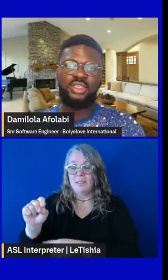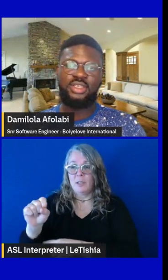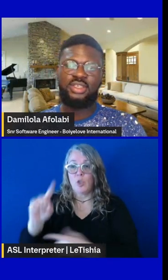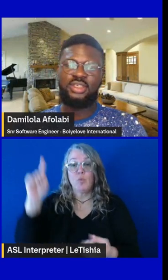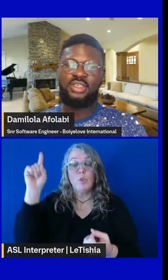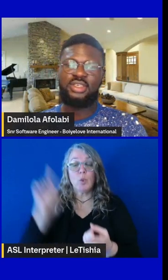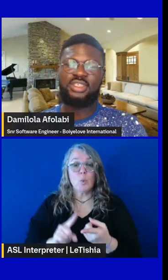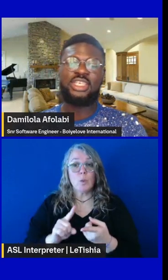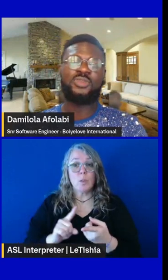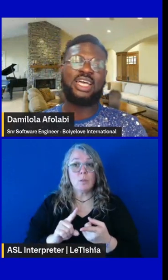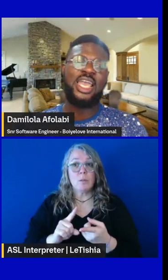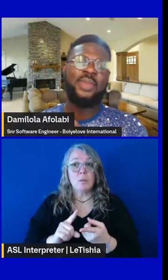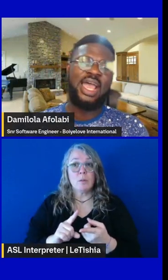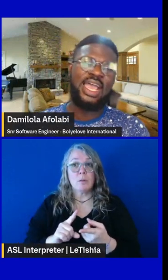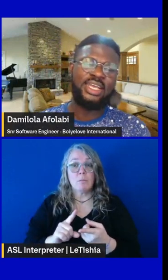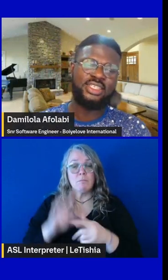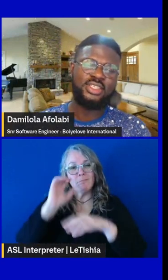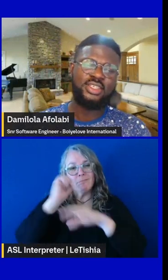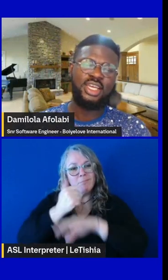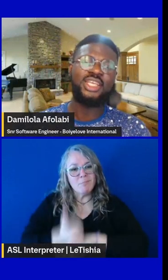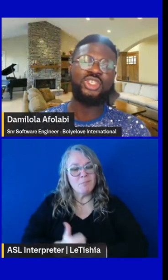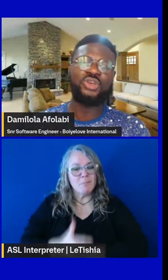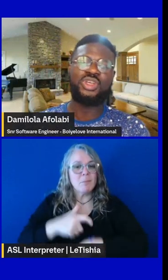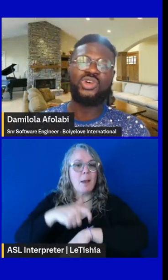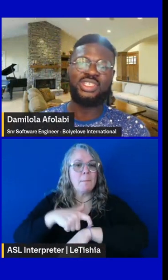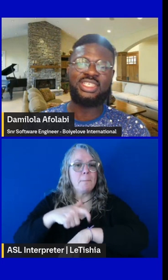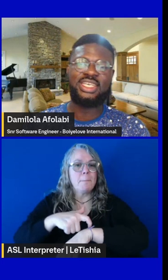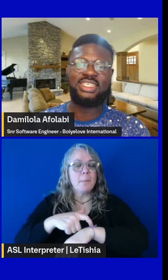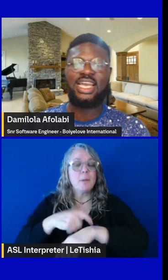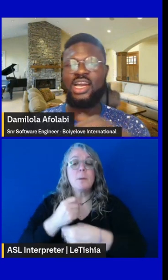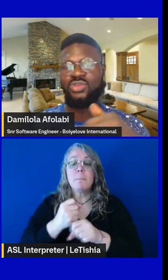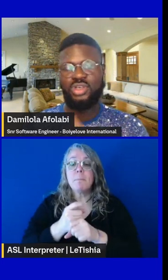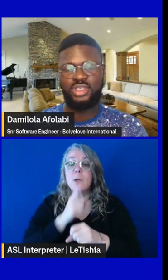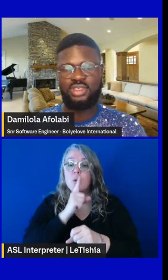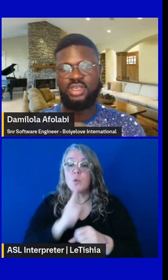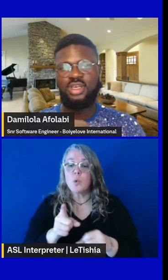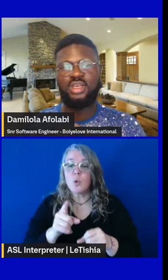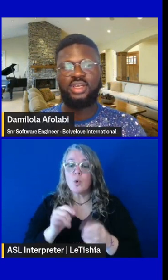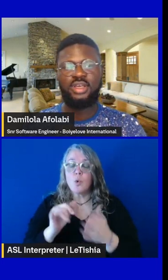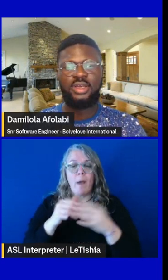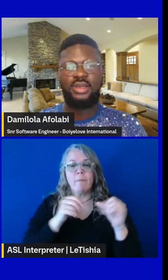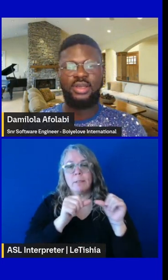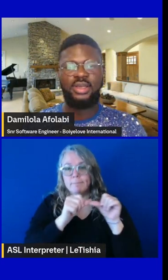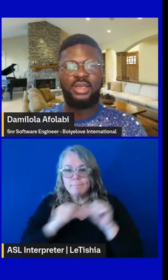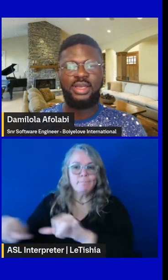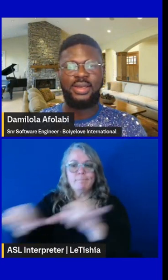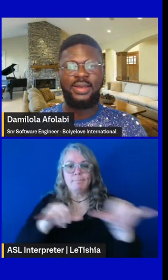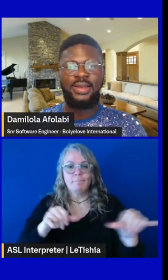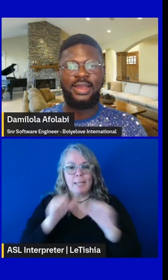reducing setup time and ensuring consistency across